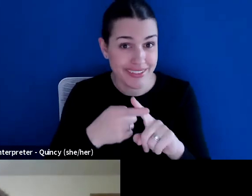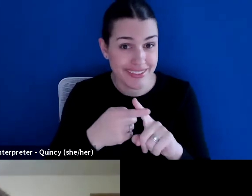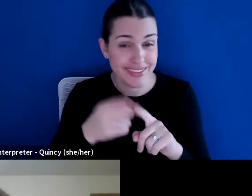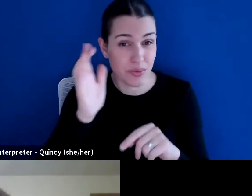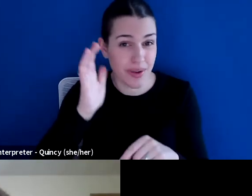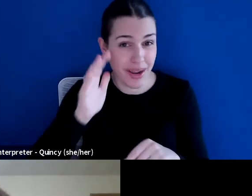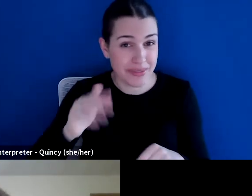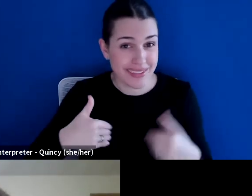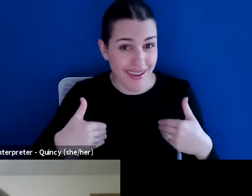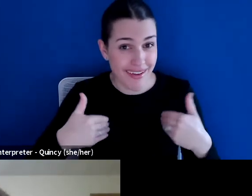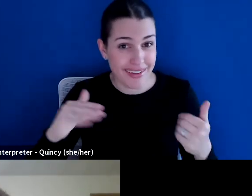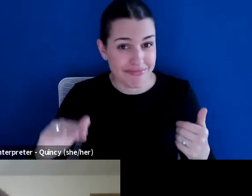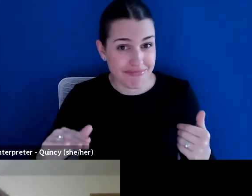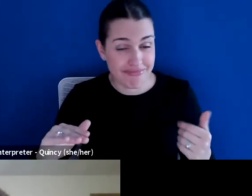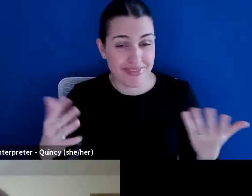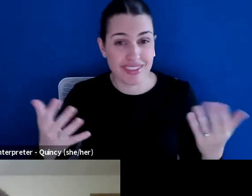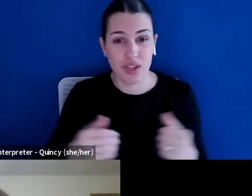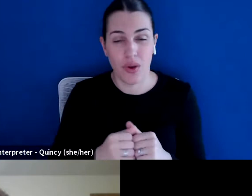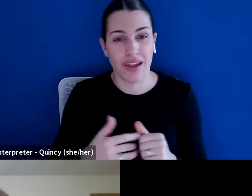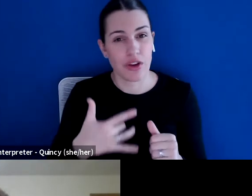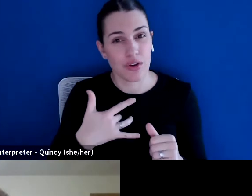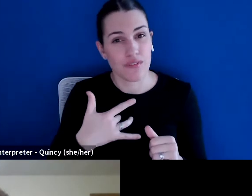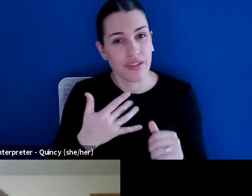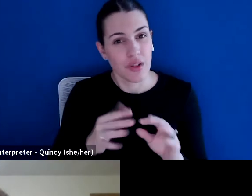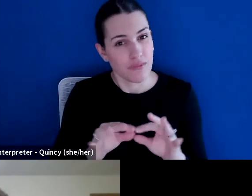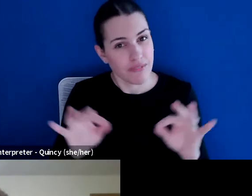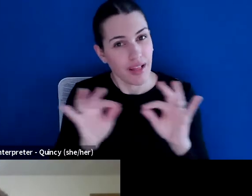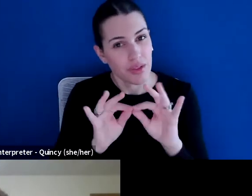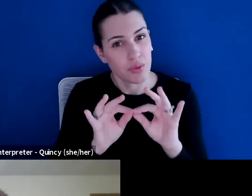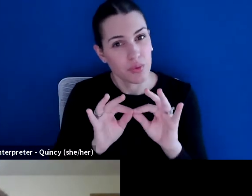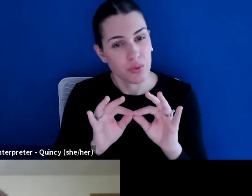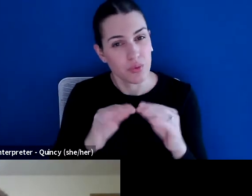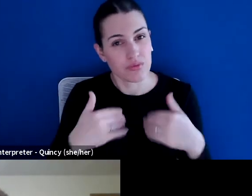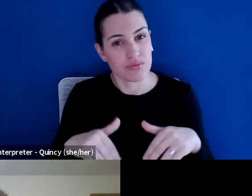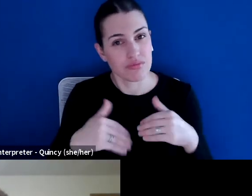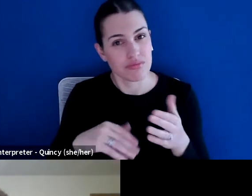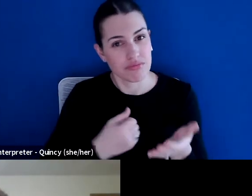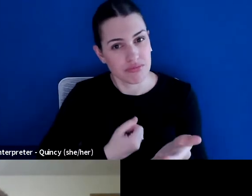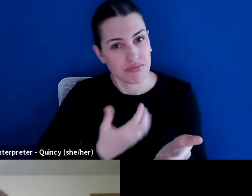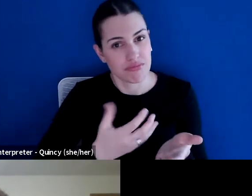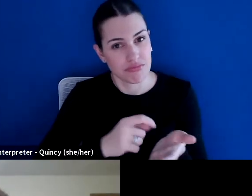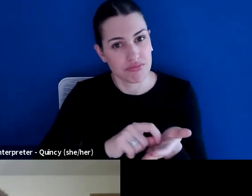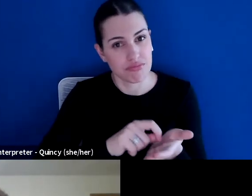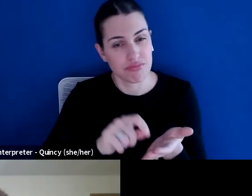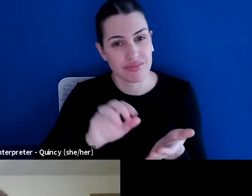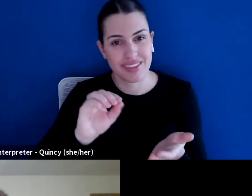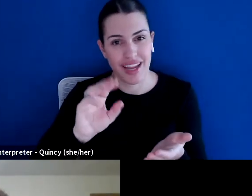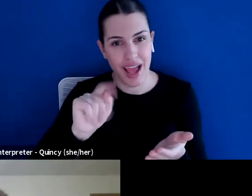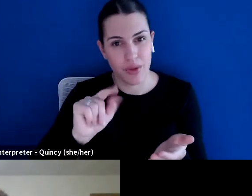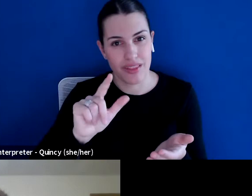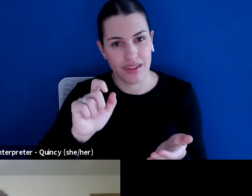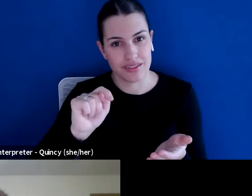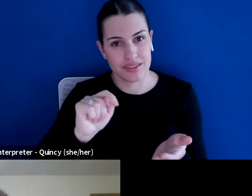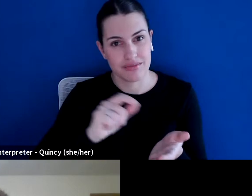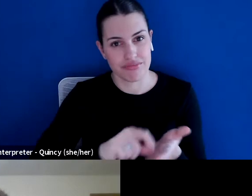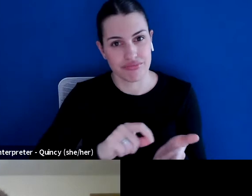a young age. So I found a lot of value in being able to use that as an outlet. And sometimes,